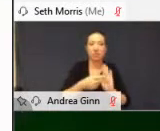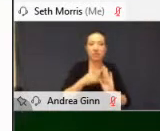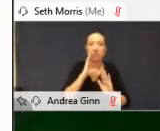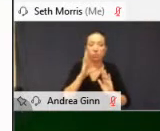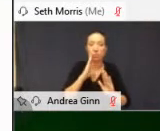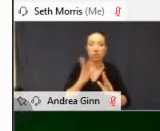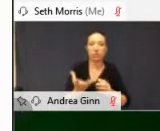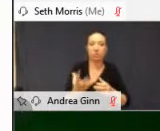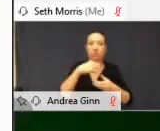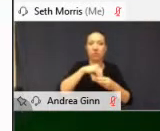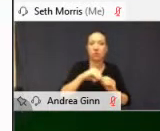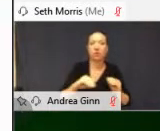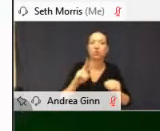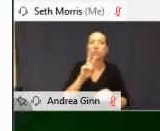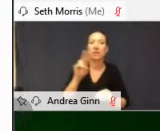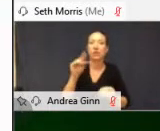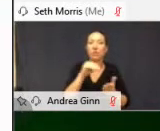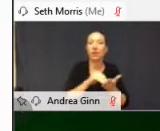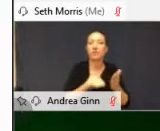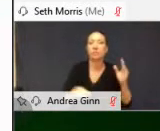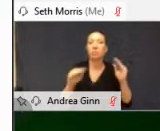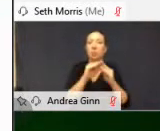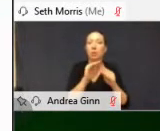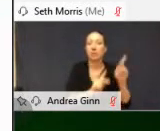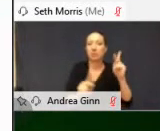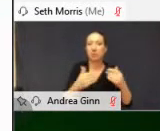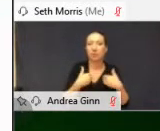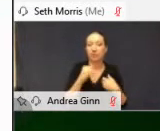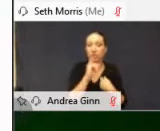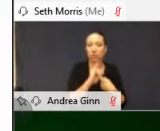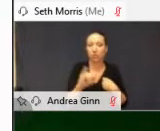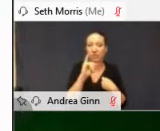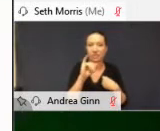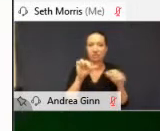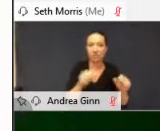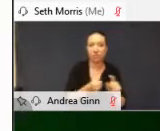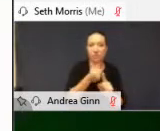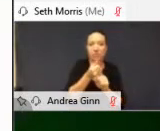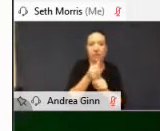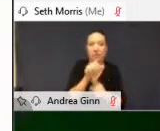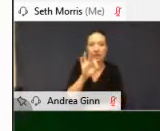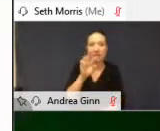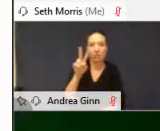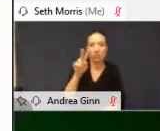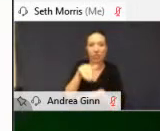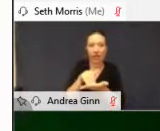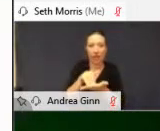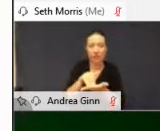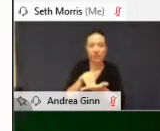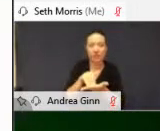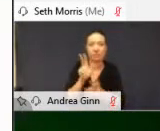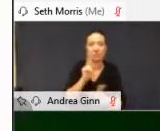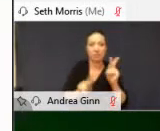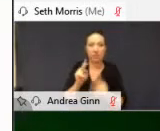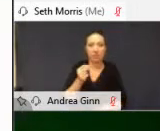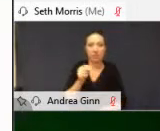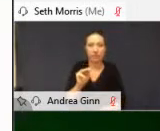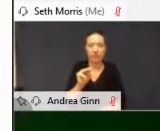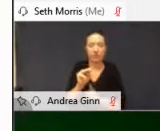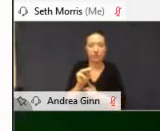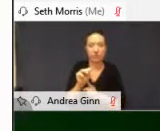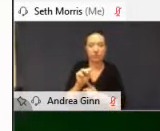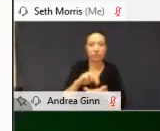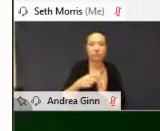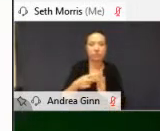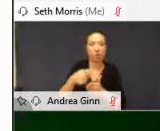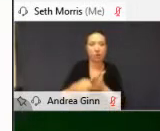more individuals, potentially impacting 92,000 New Mexicans. And we would lower